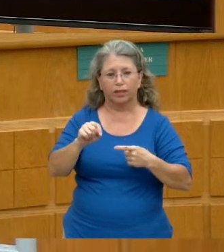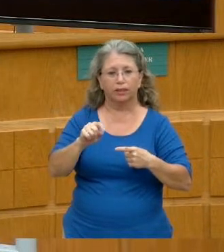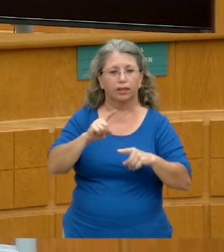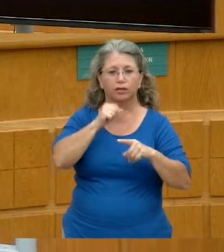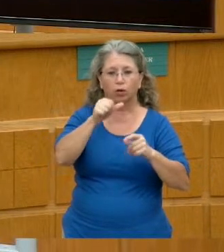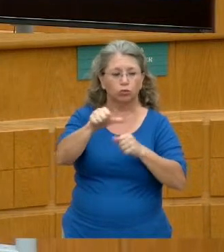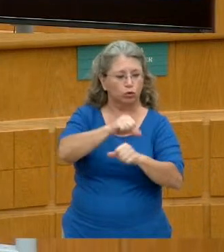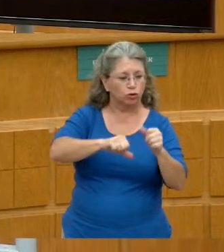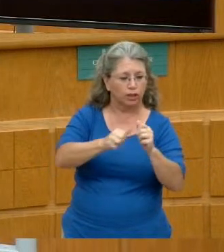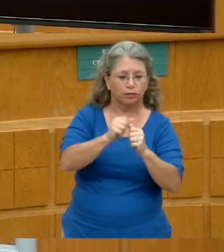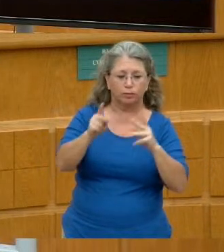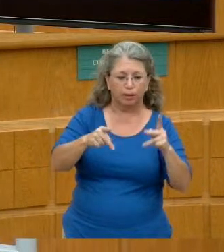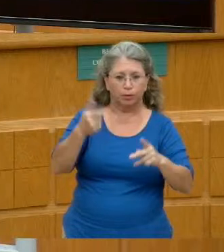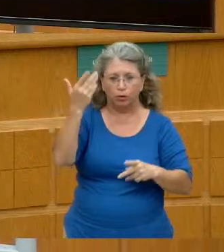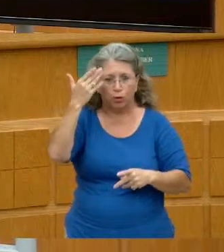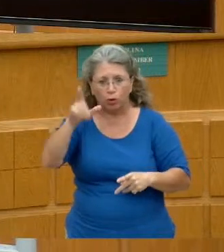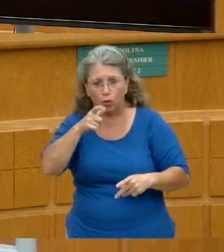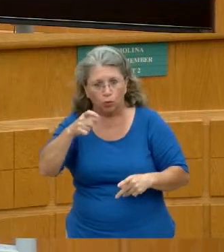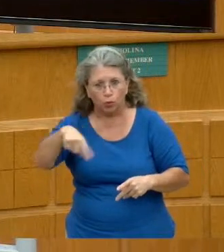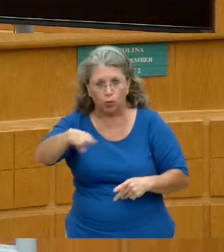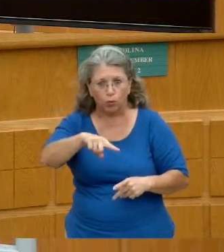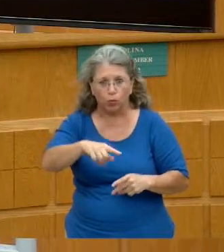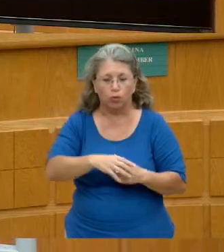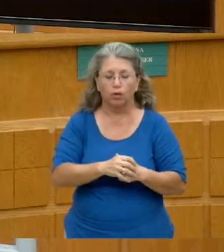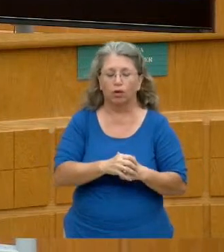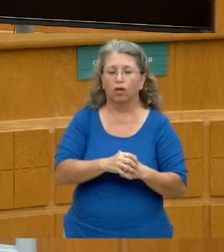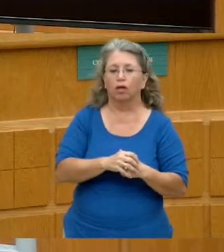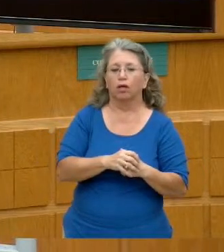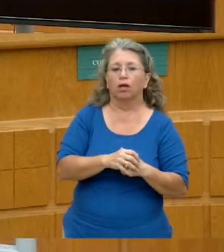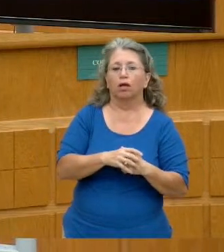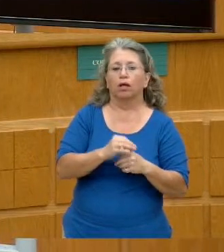in those parks to minimize the spread of COVID.